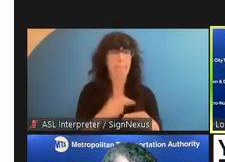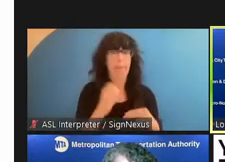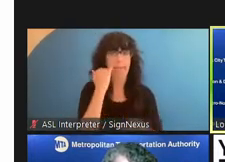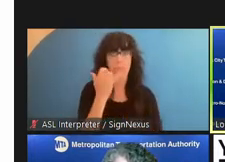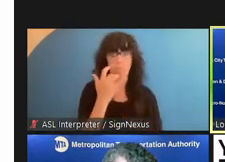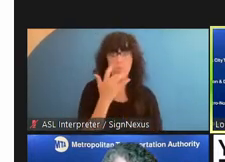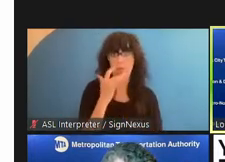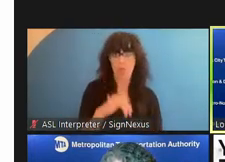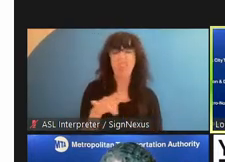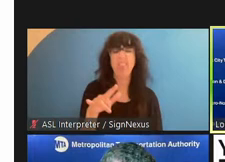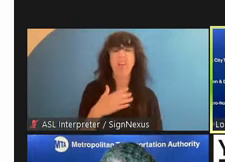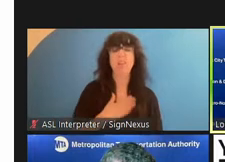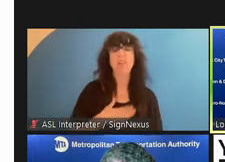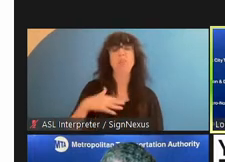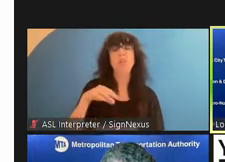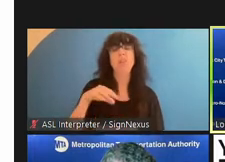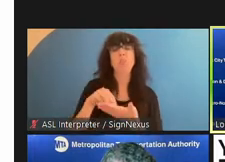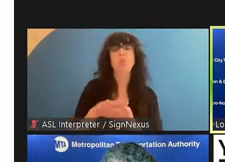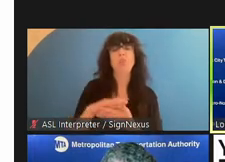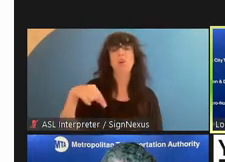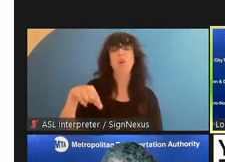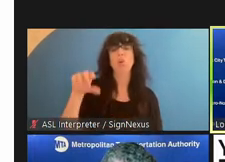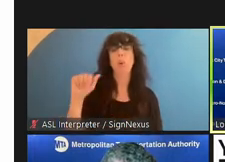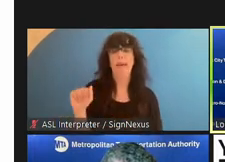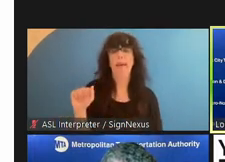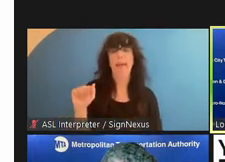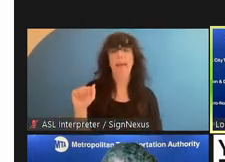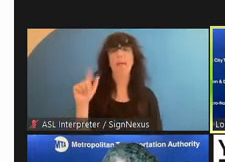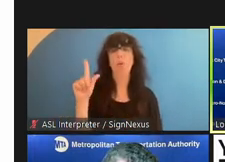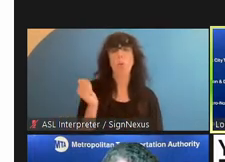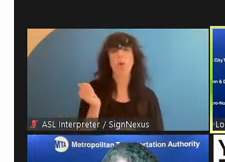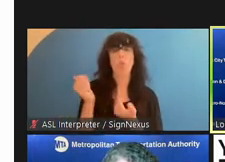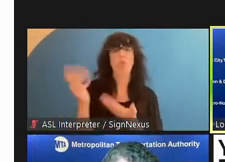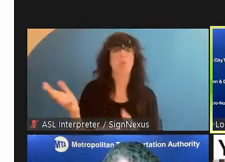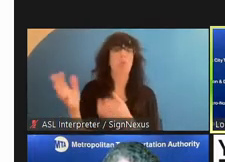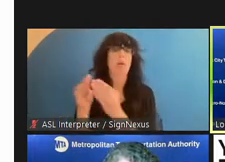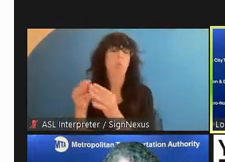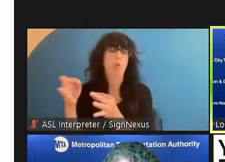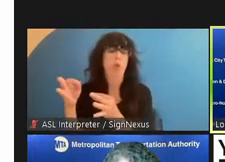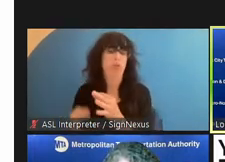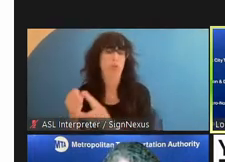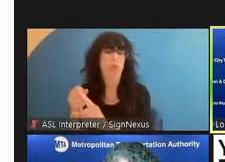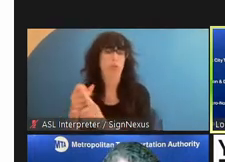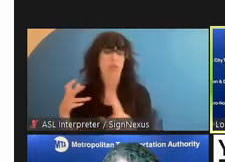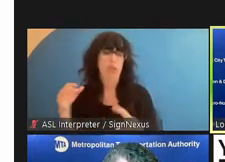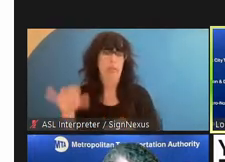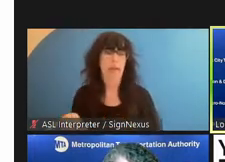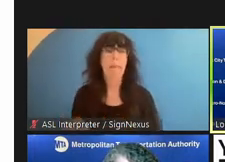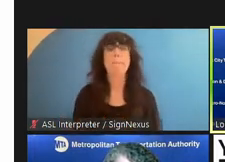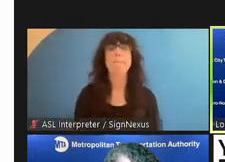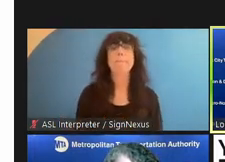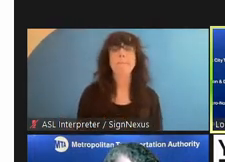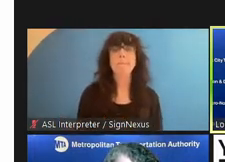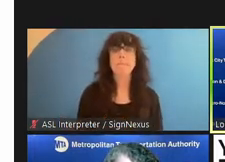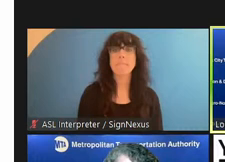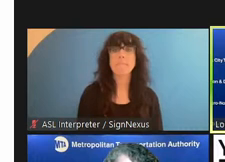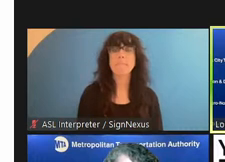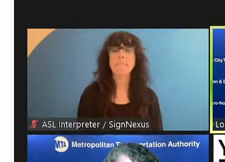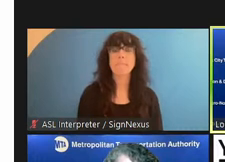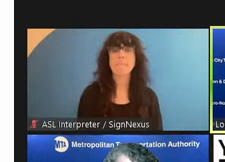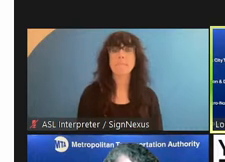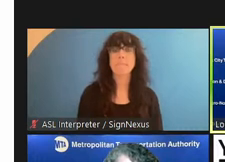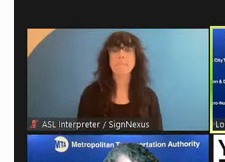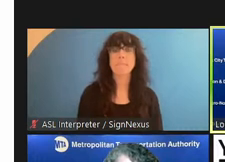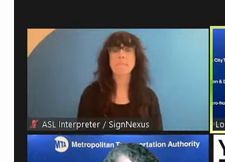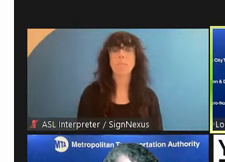indicate this in the q a function and we will provide you with further instructions please note that comments on the